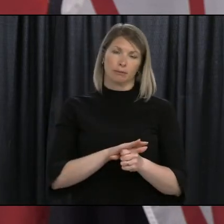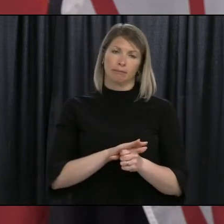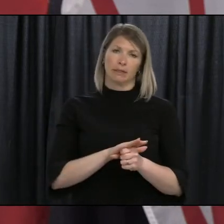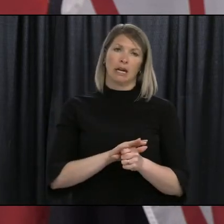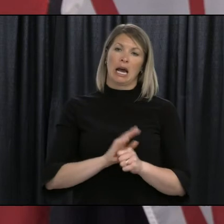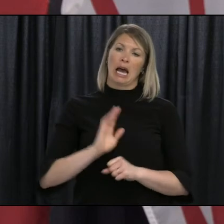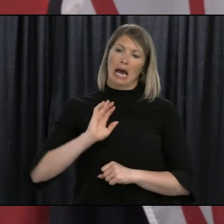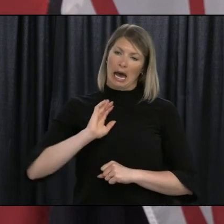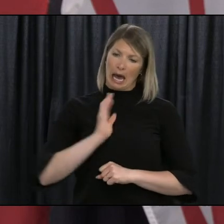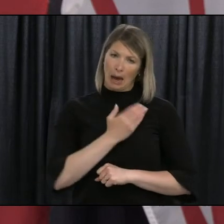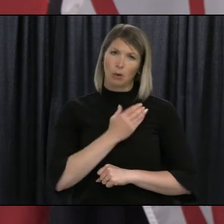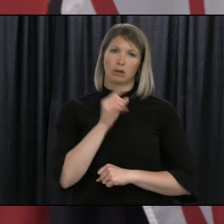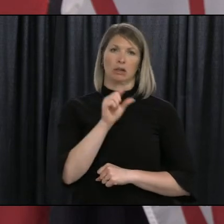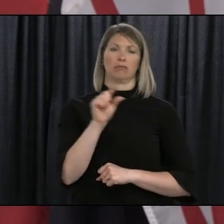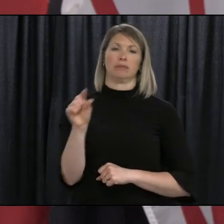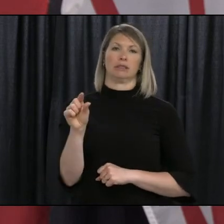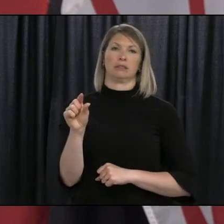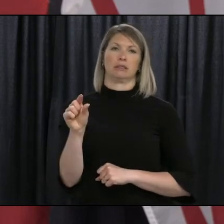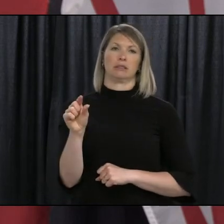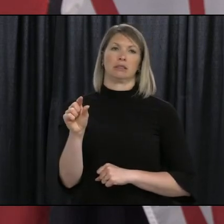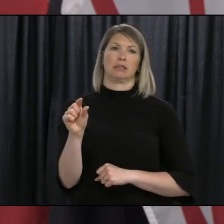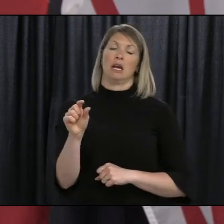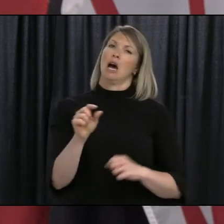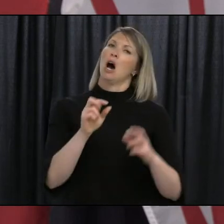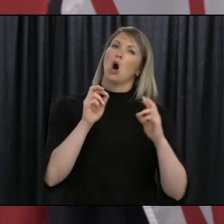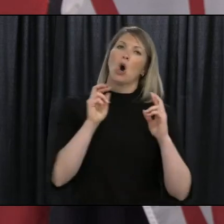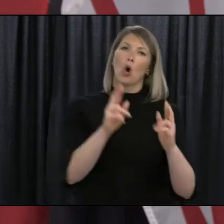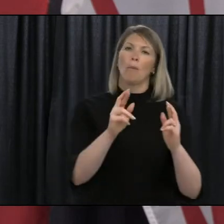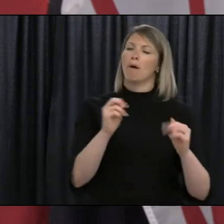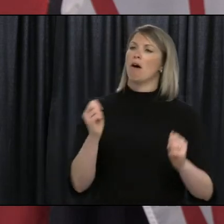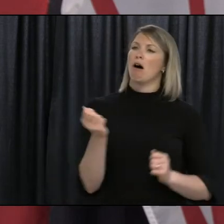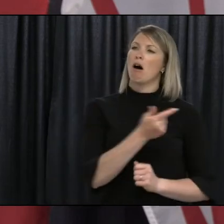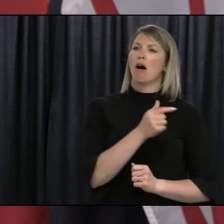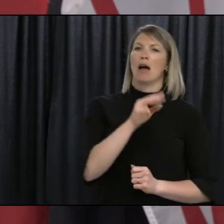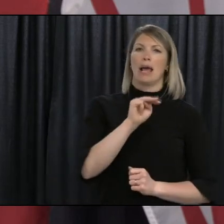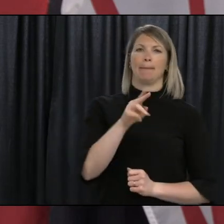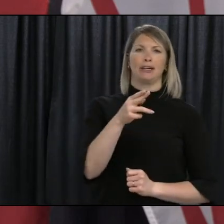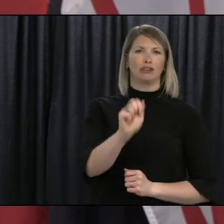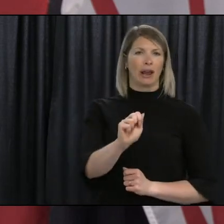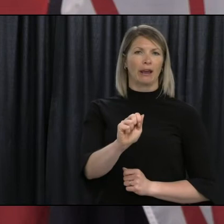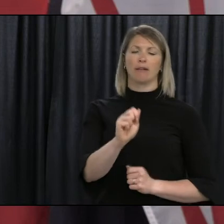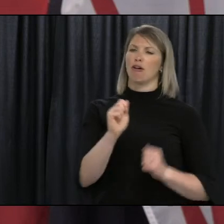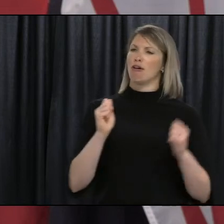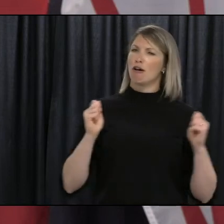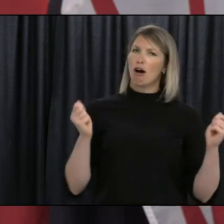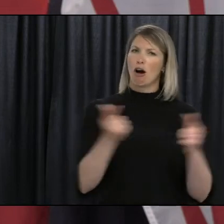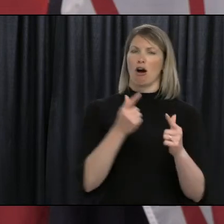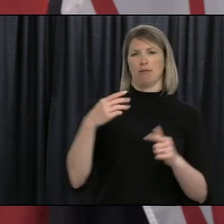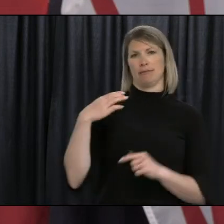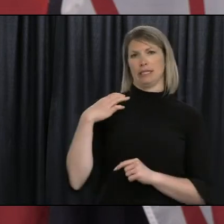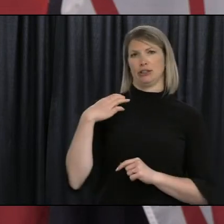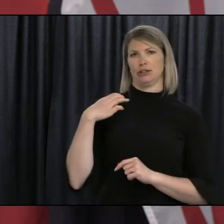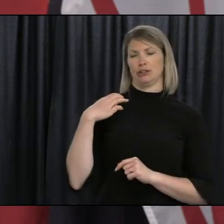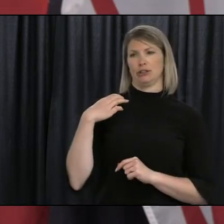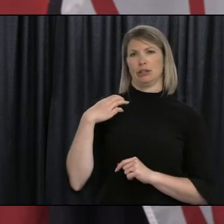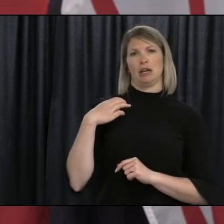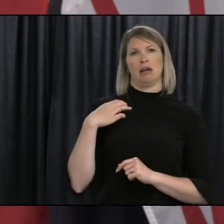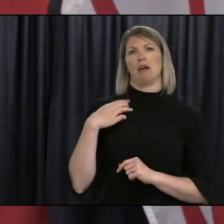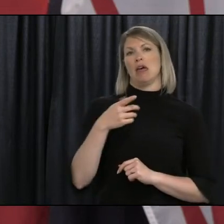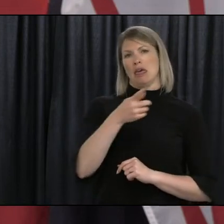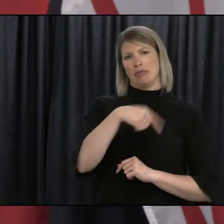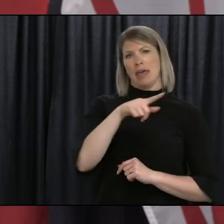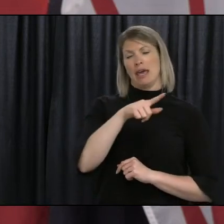our government, and I hope every member of the legislature in this province is steadfast in finding